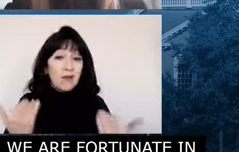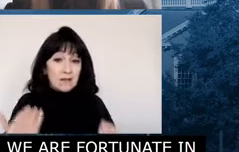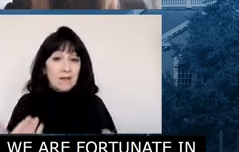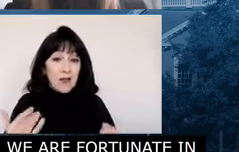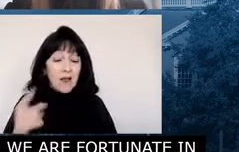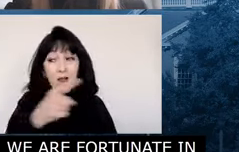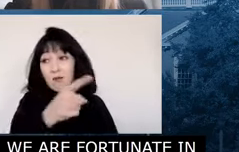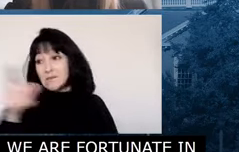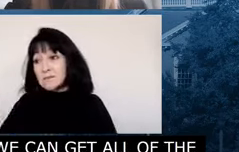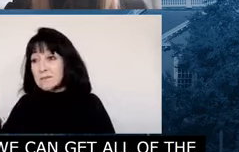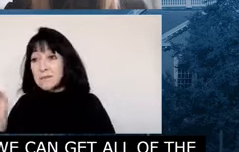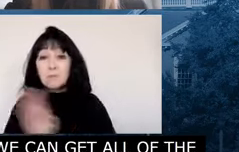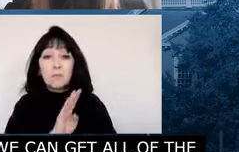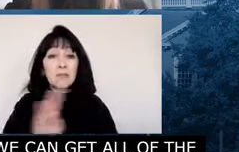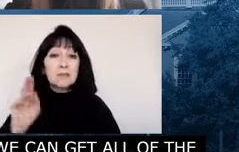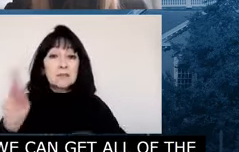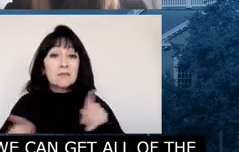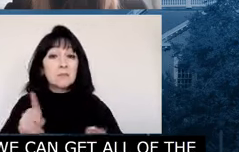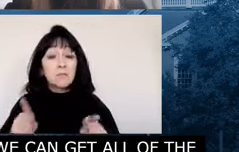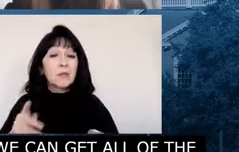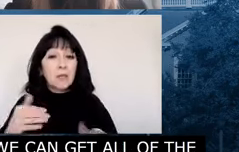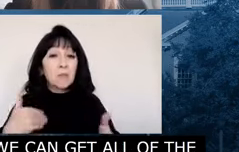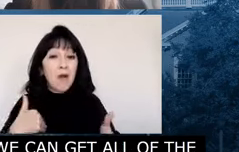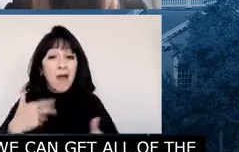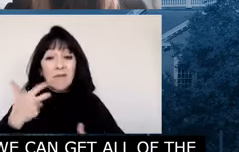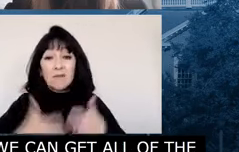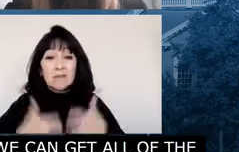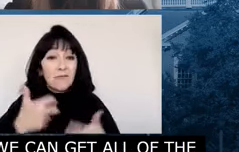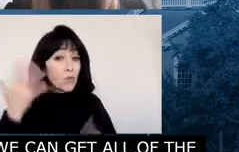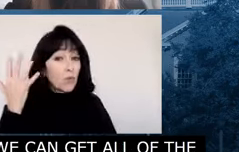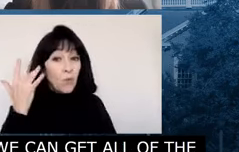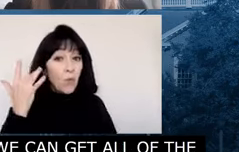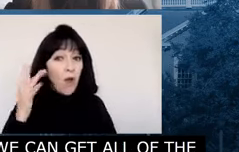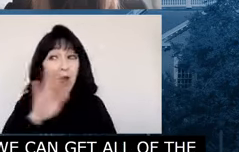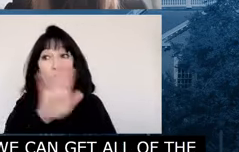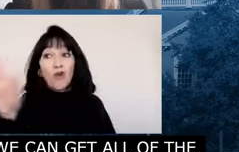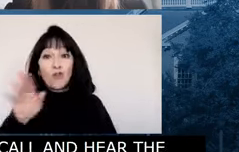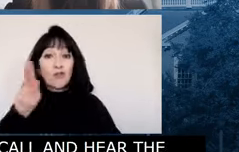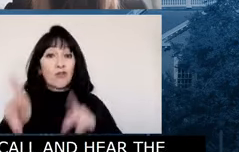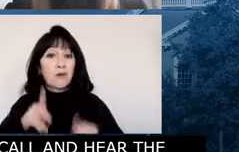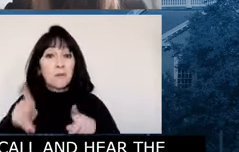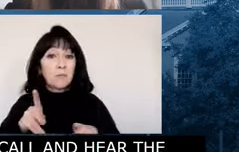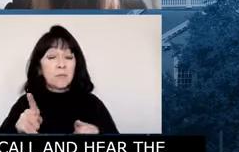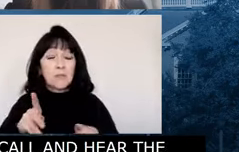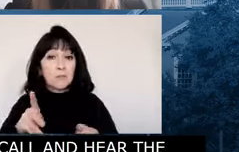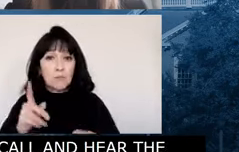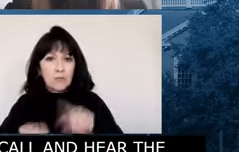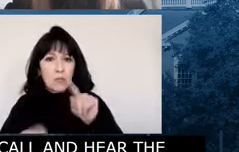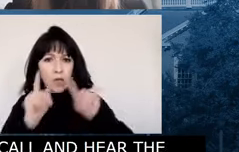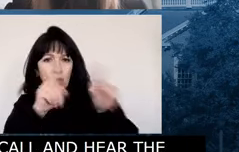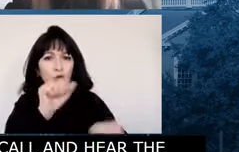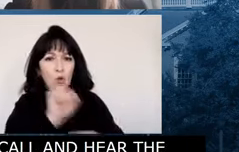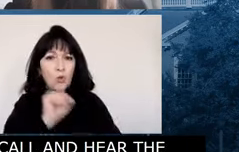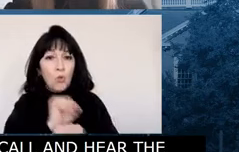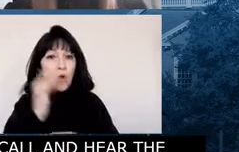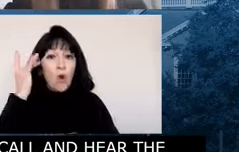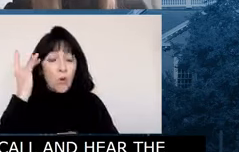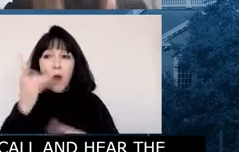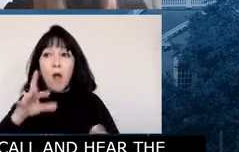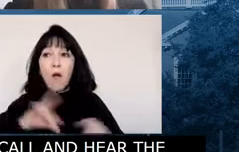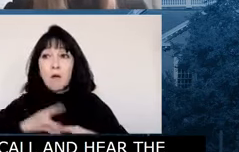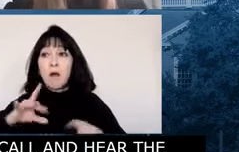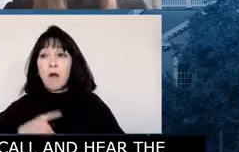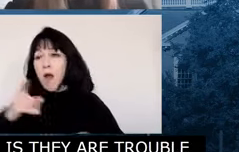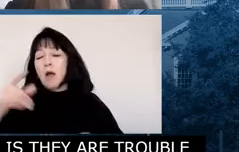they're having trouble because they don't have people coming to work because they're positive with COVID. So I know that's not a